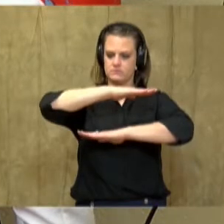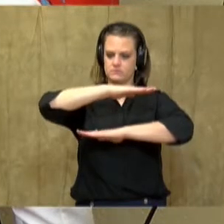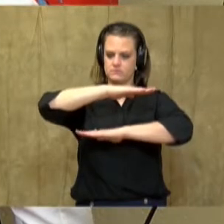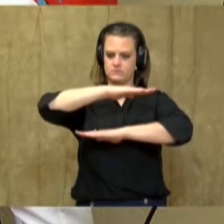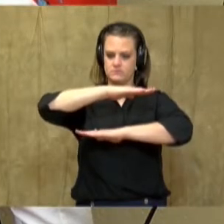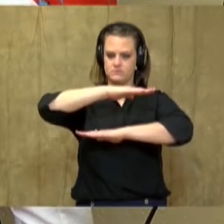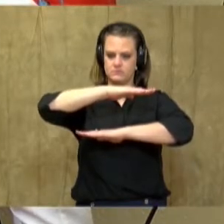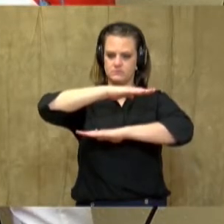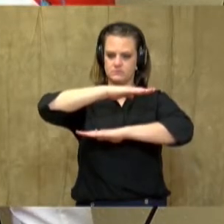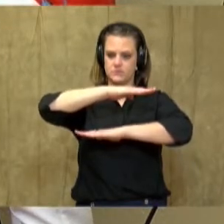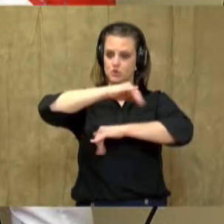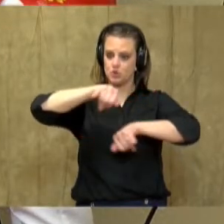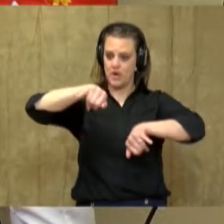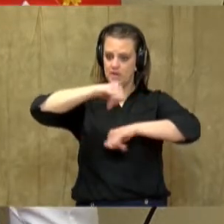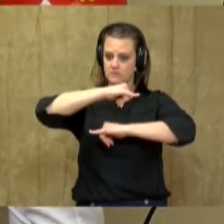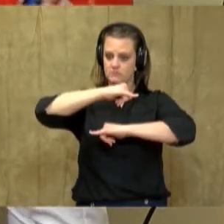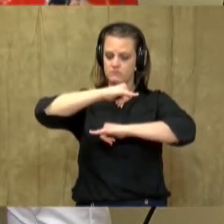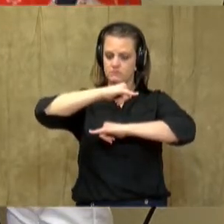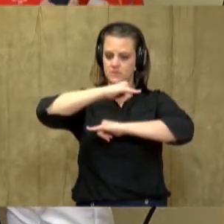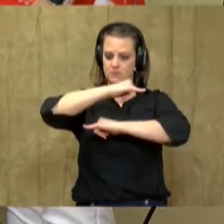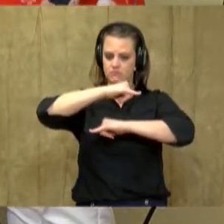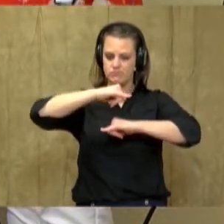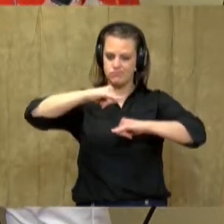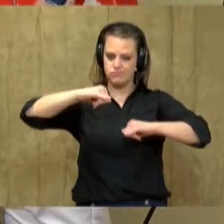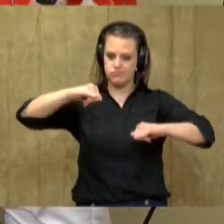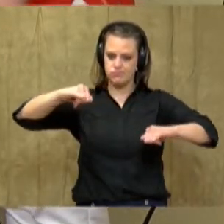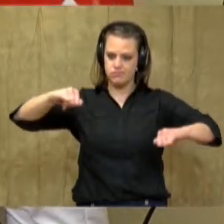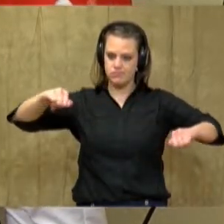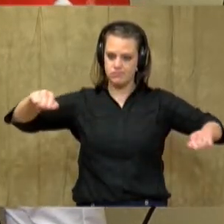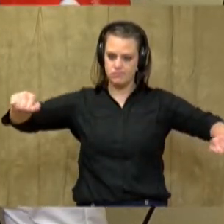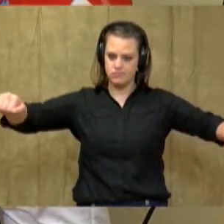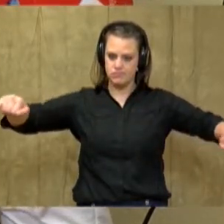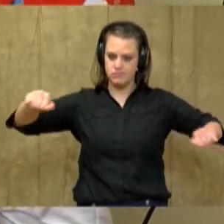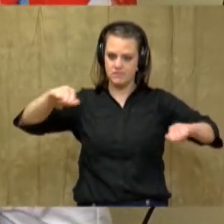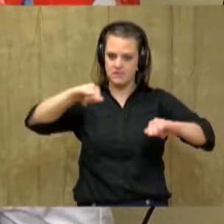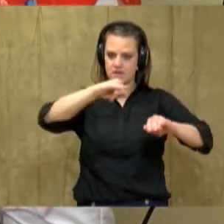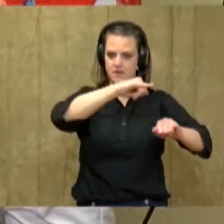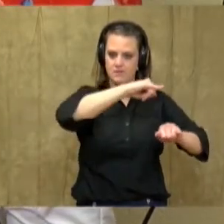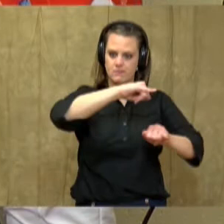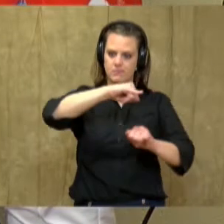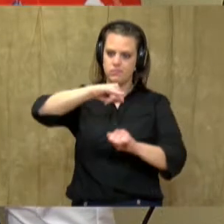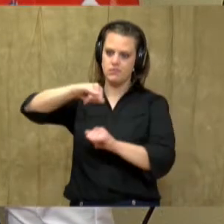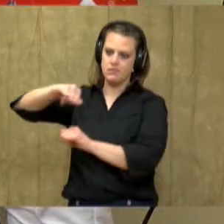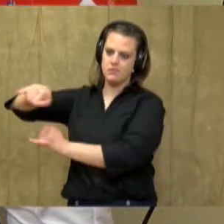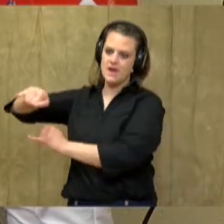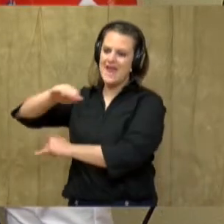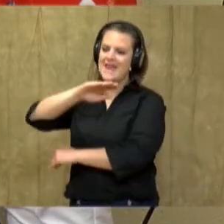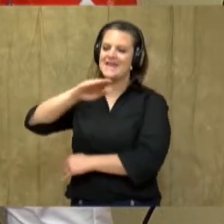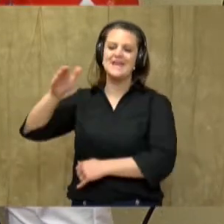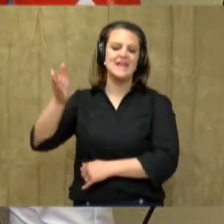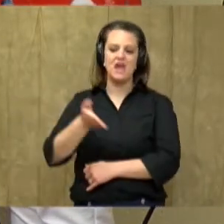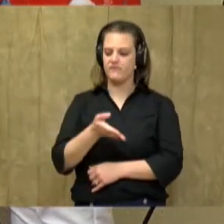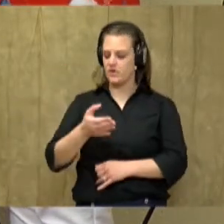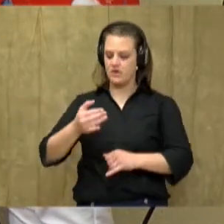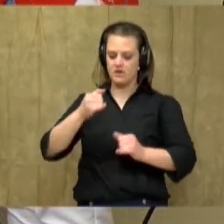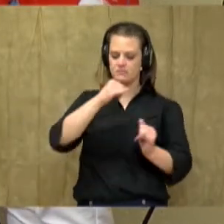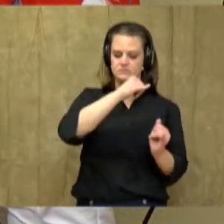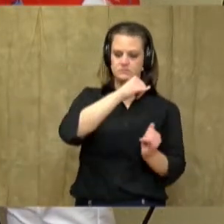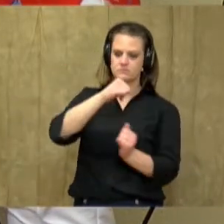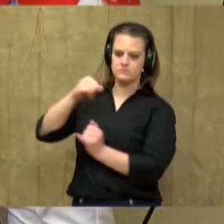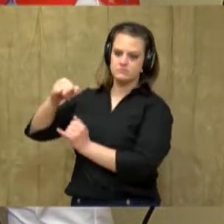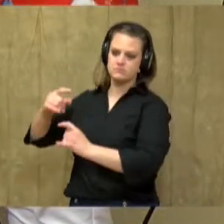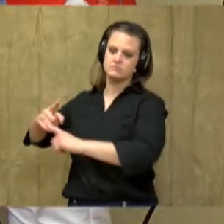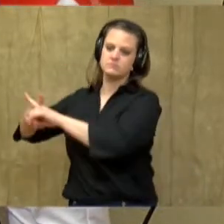They're completely straight, and if they were going to go on and on and on in either direction, they would never cross,